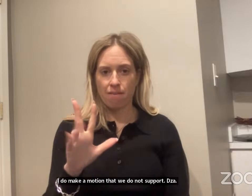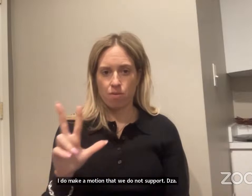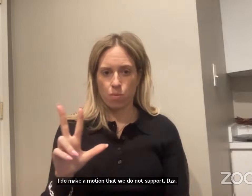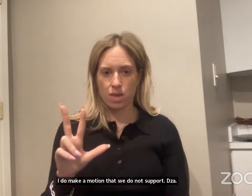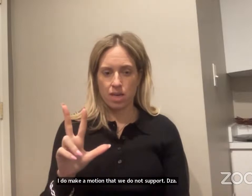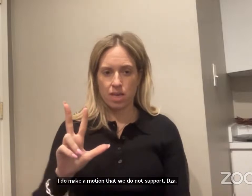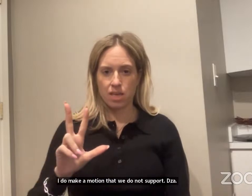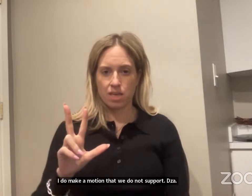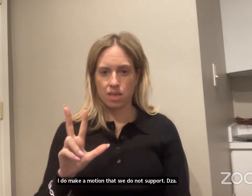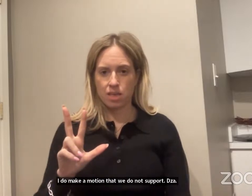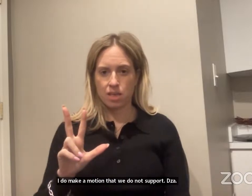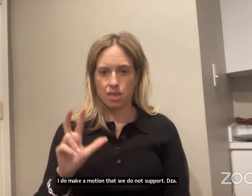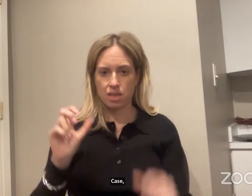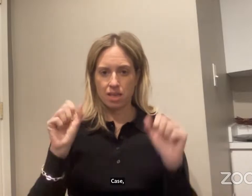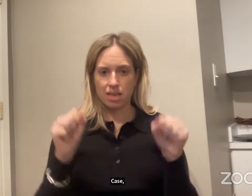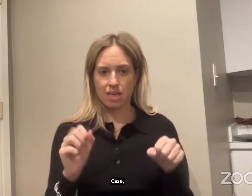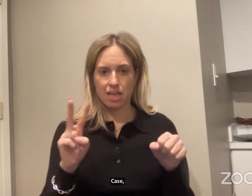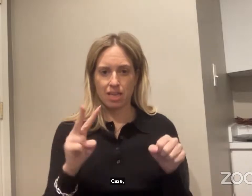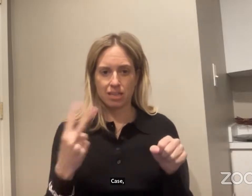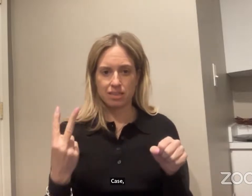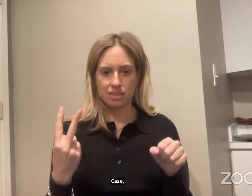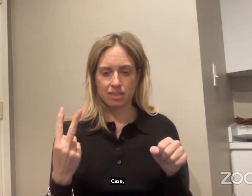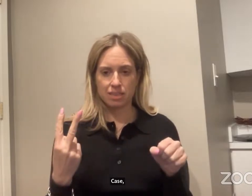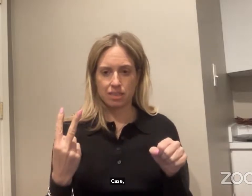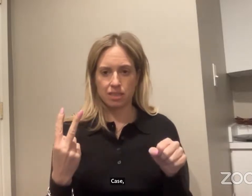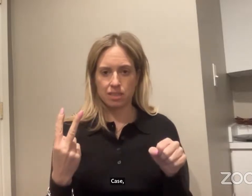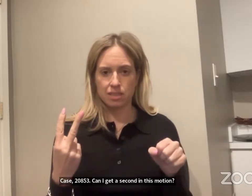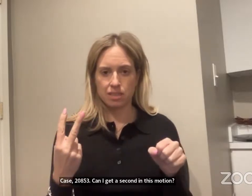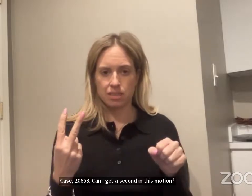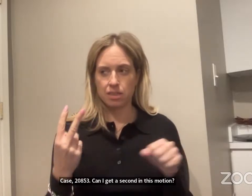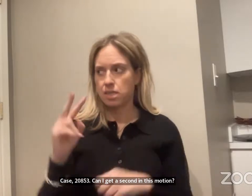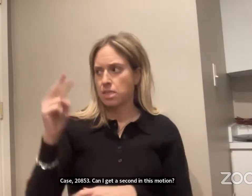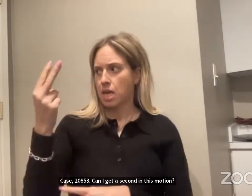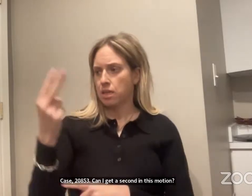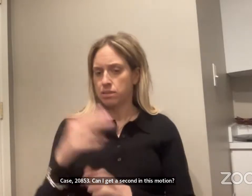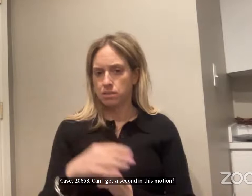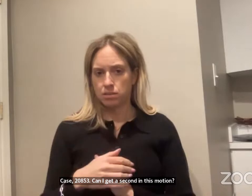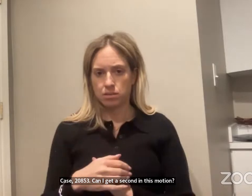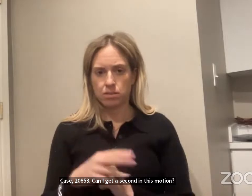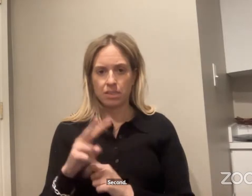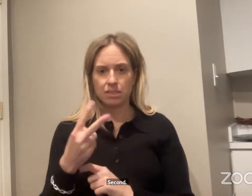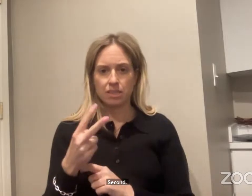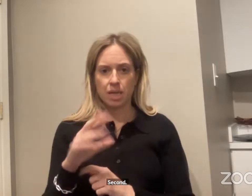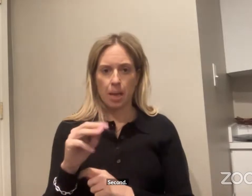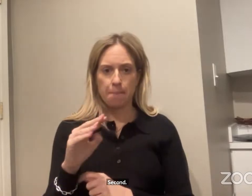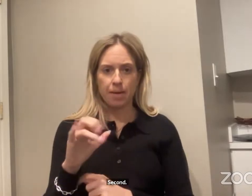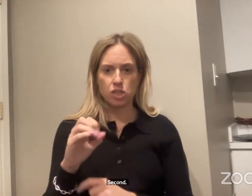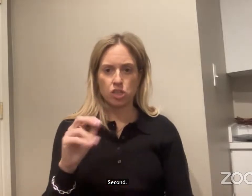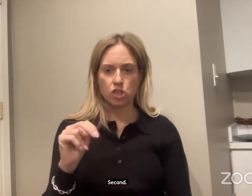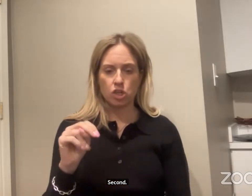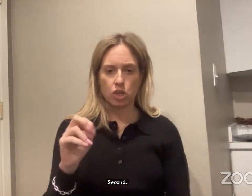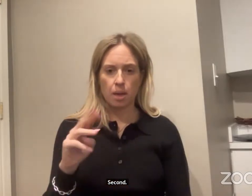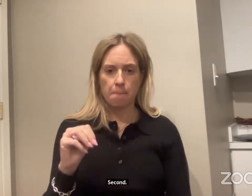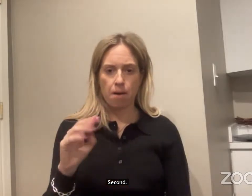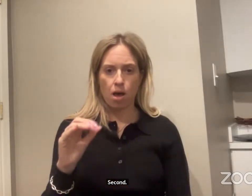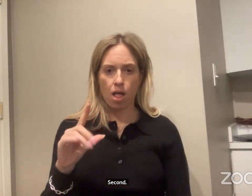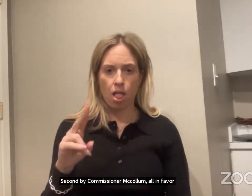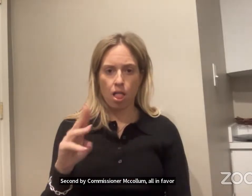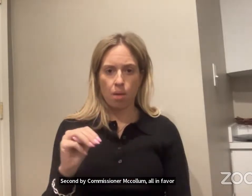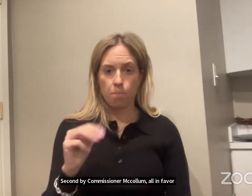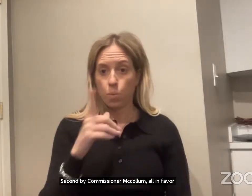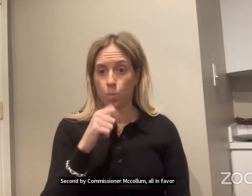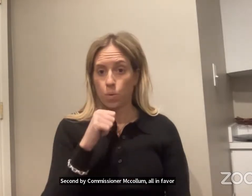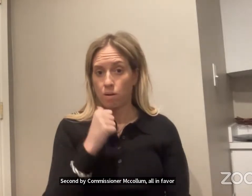20853. Can I get a second in this motion? Second. Second by Commissioner McCollum. All in favor of not